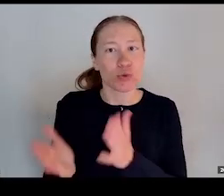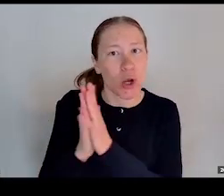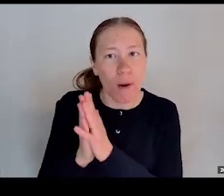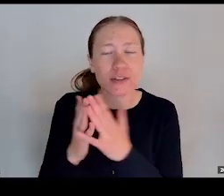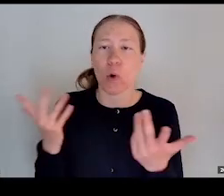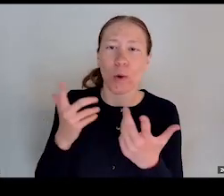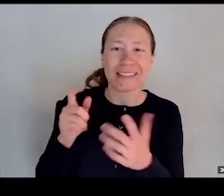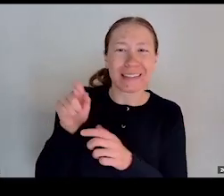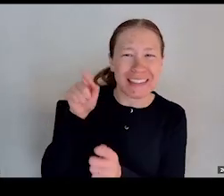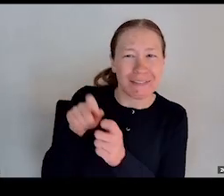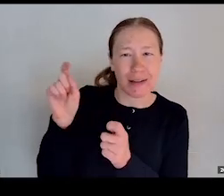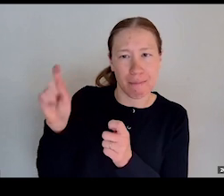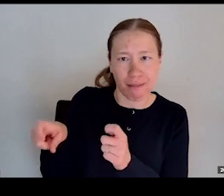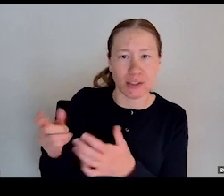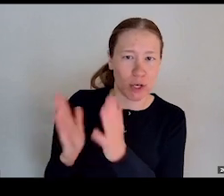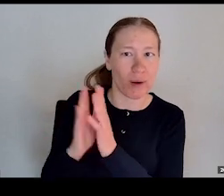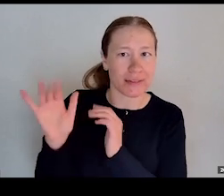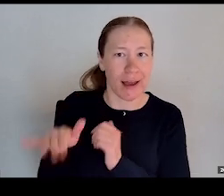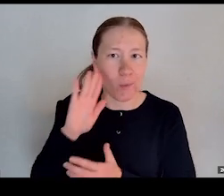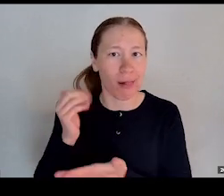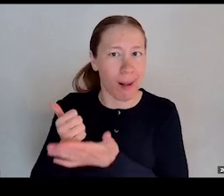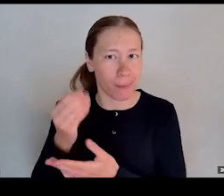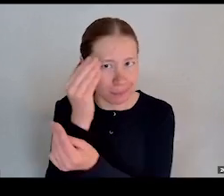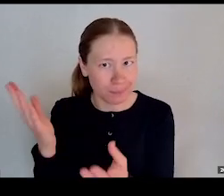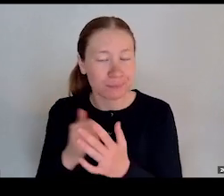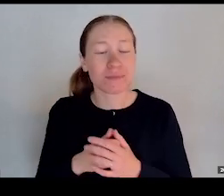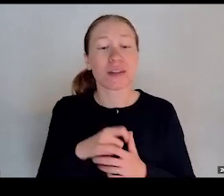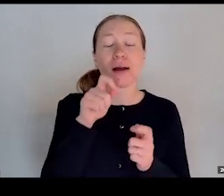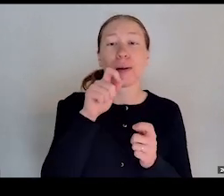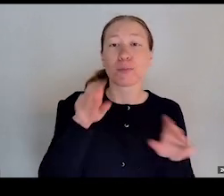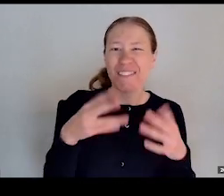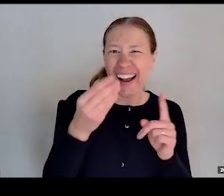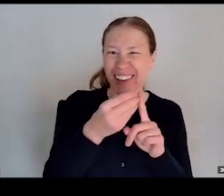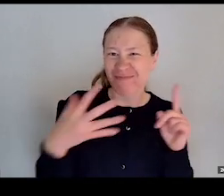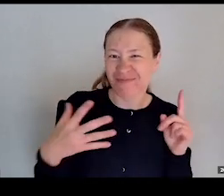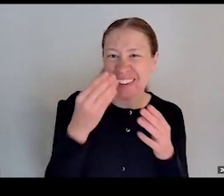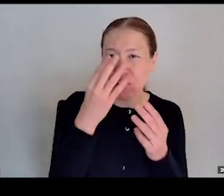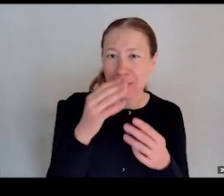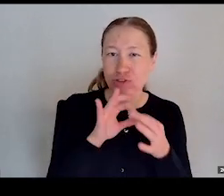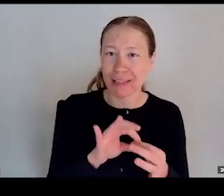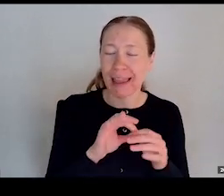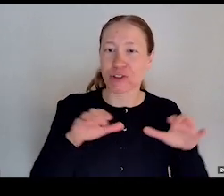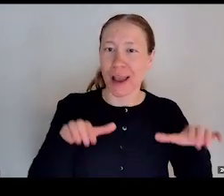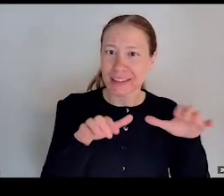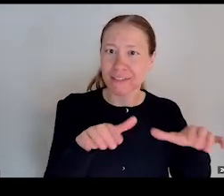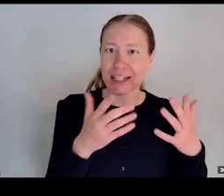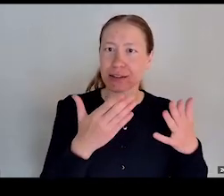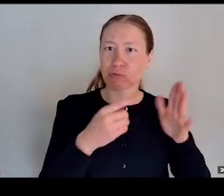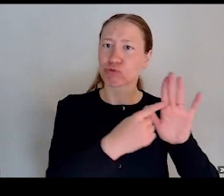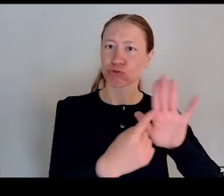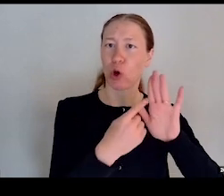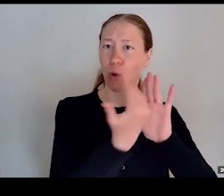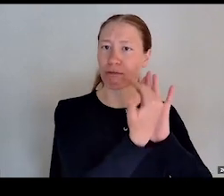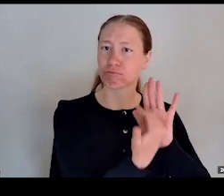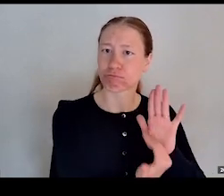request. You want to detail the event activities. So provide individuals with an agenda that breaks down what the day is going to look